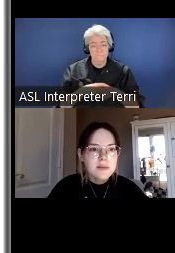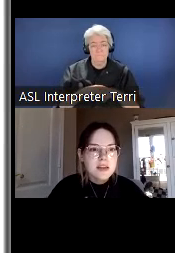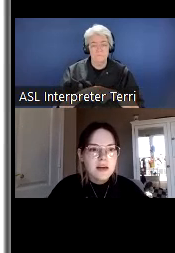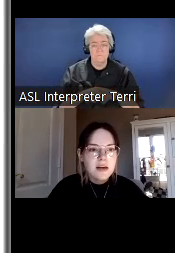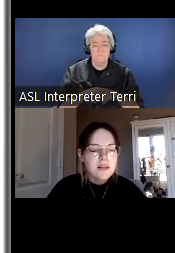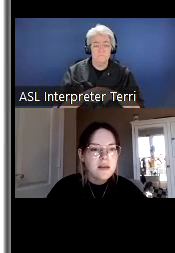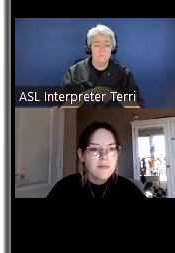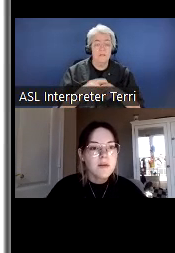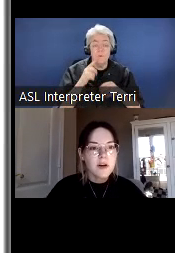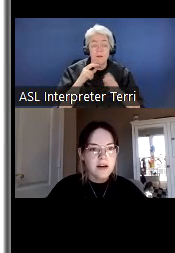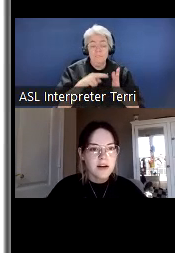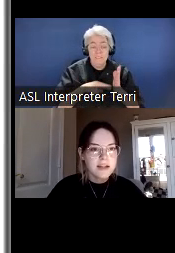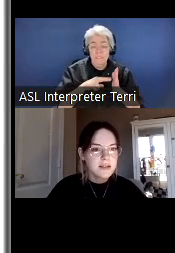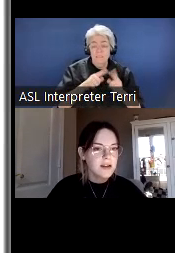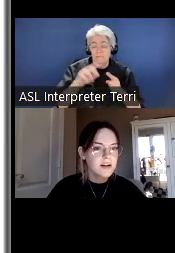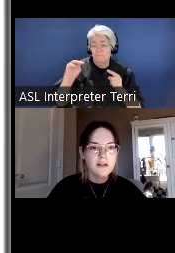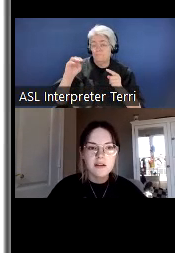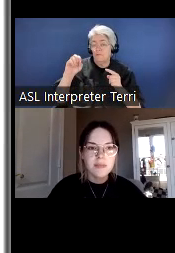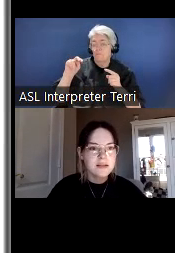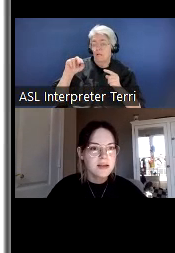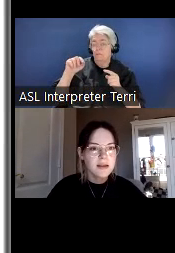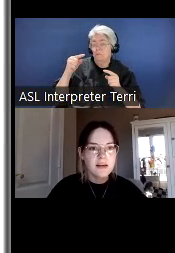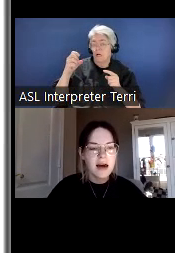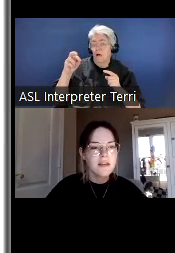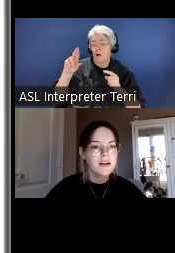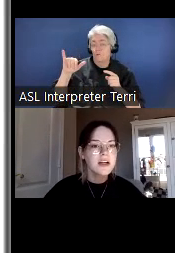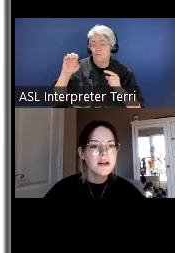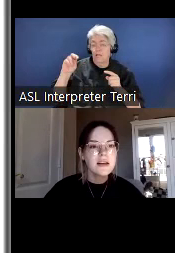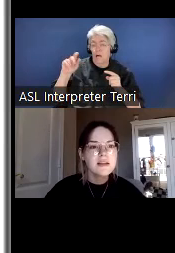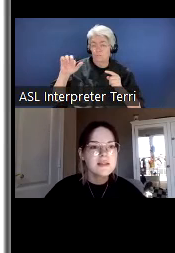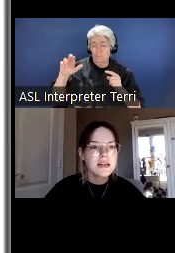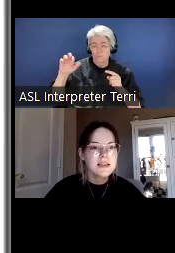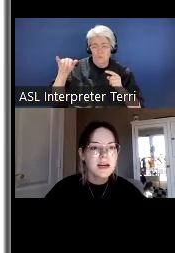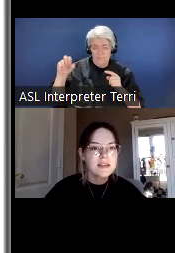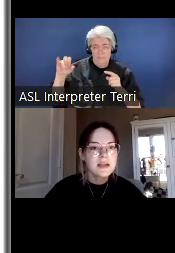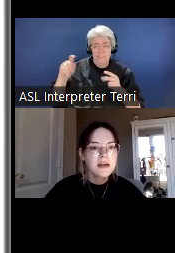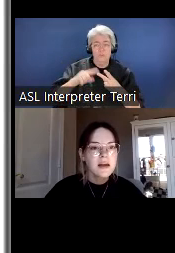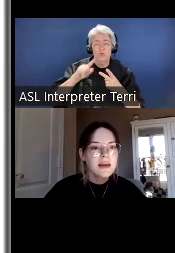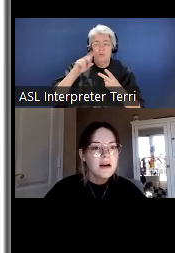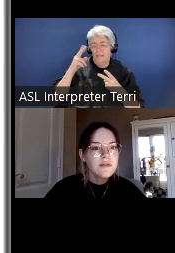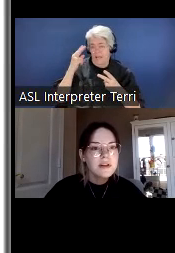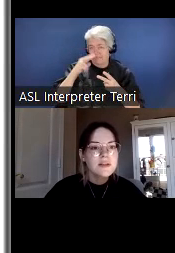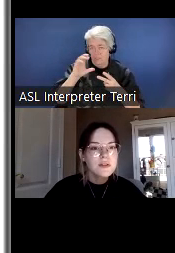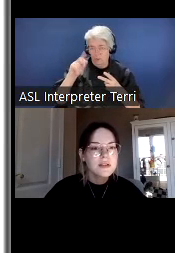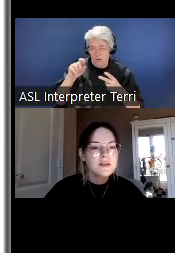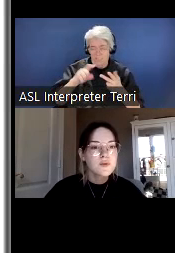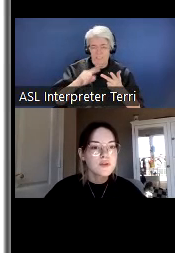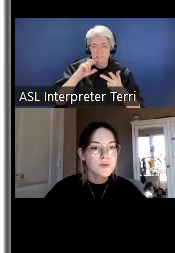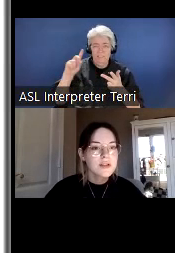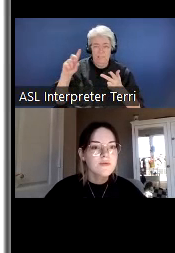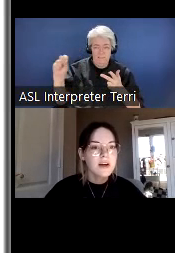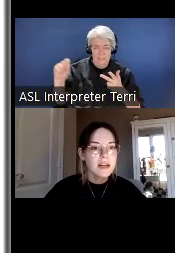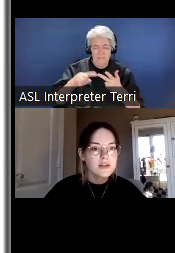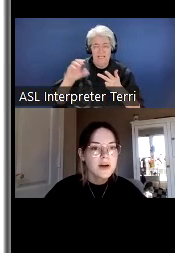All right, so I'm seeing the Montgomery County Crisis Center, amazing, Catholic Charities, DSS, county resources